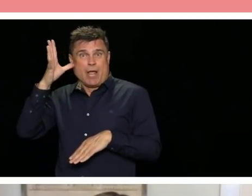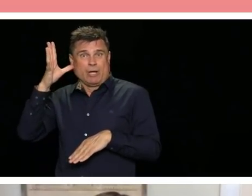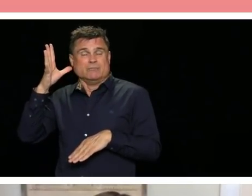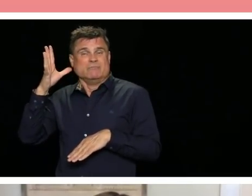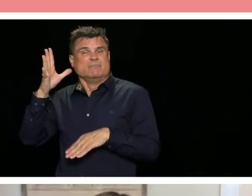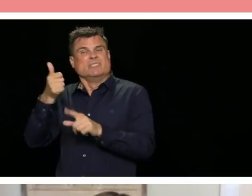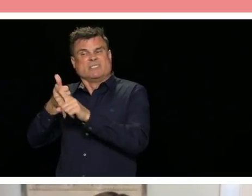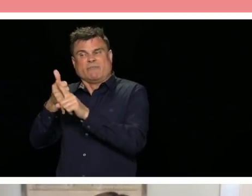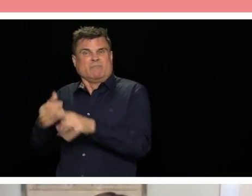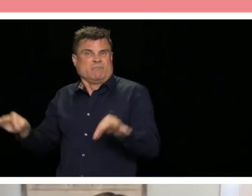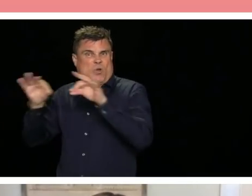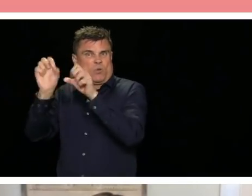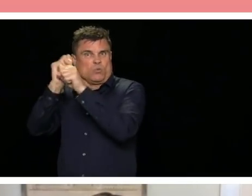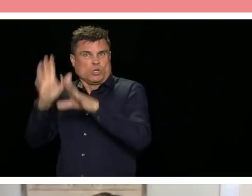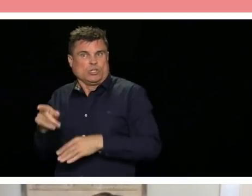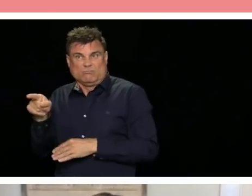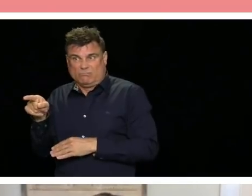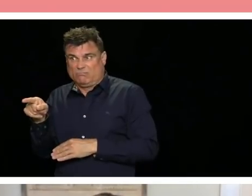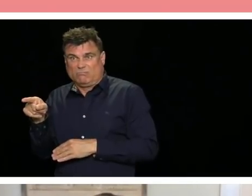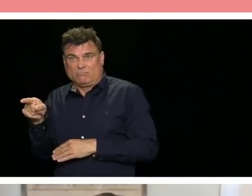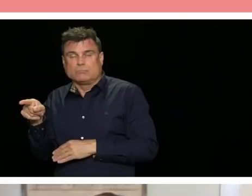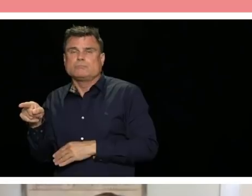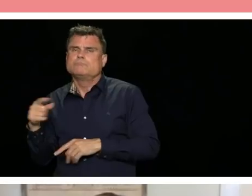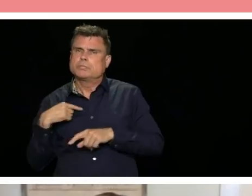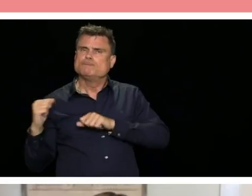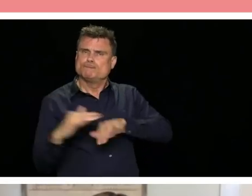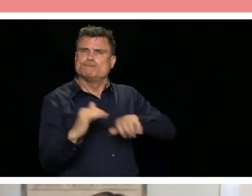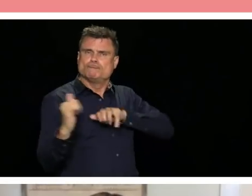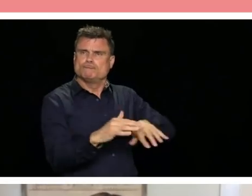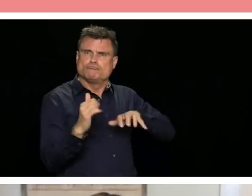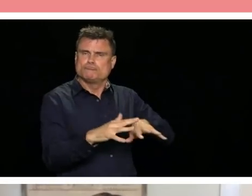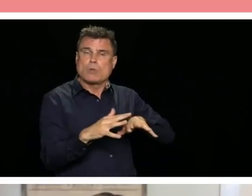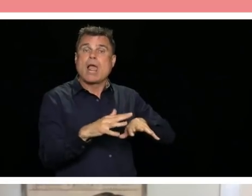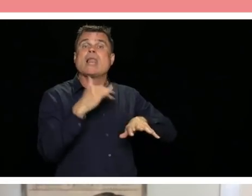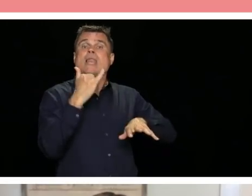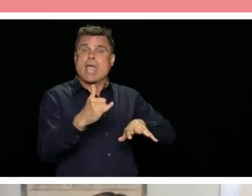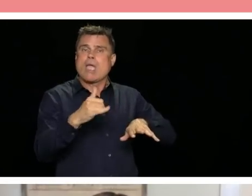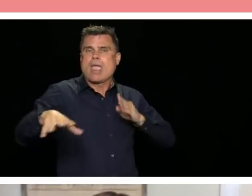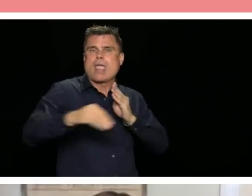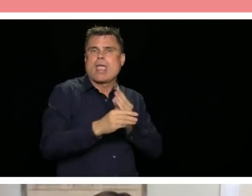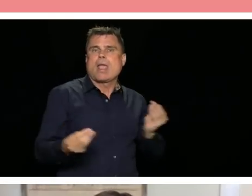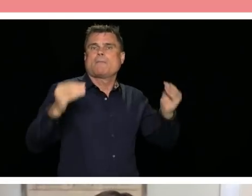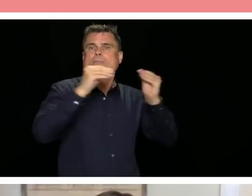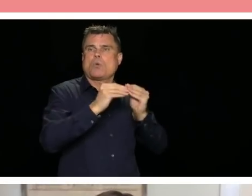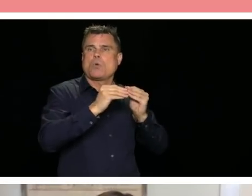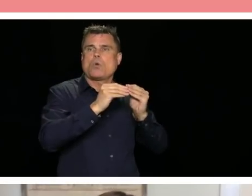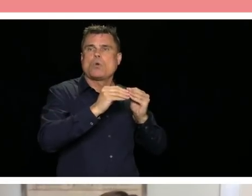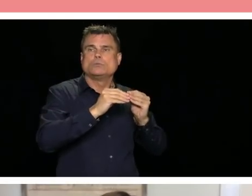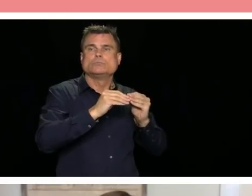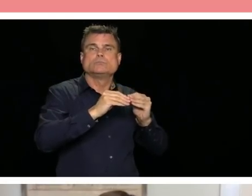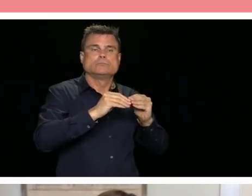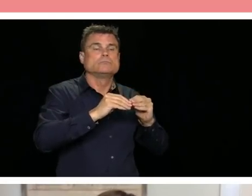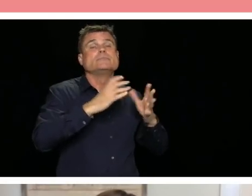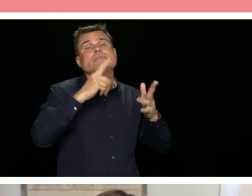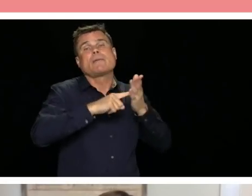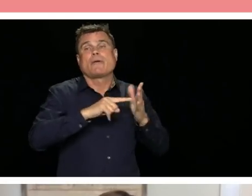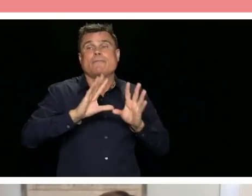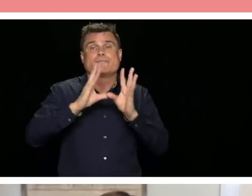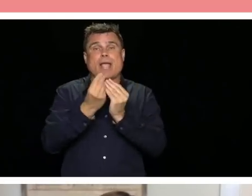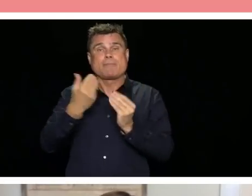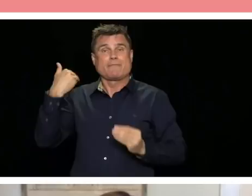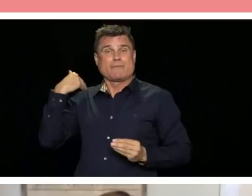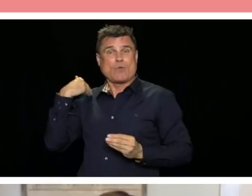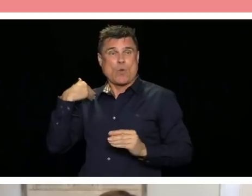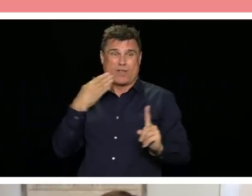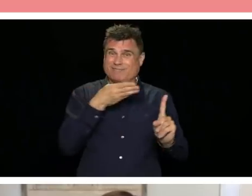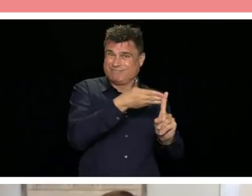families that originally were at the childcare center, that we would also encourage parents to use our online matching system that's now open to all